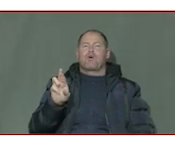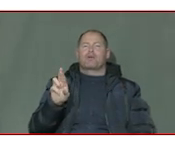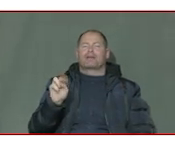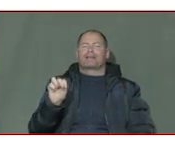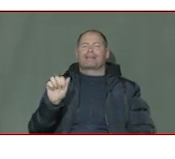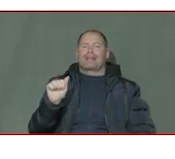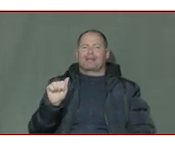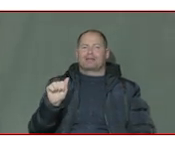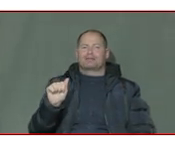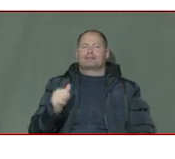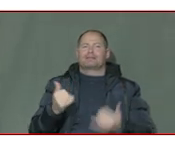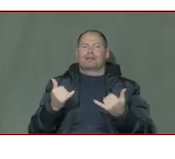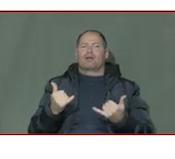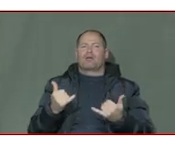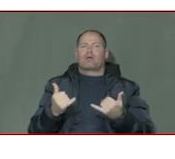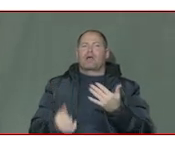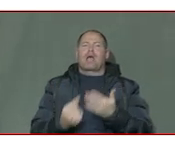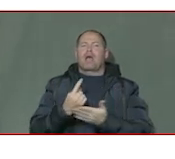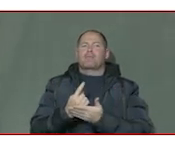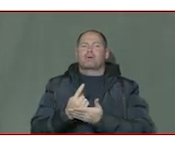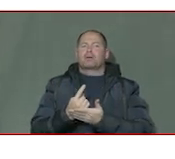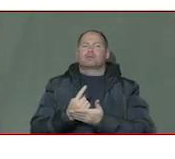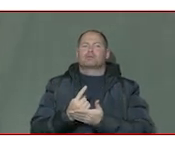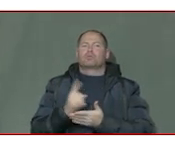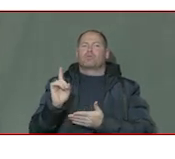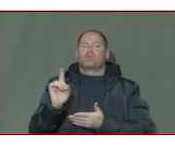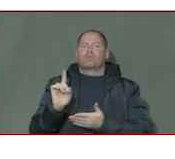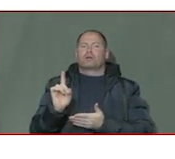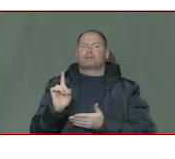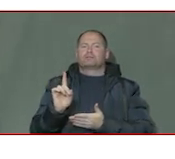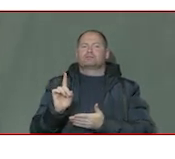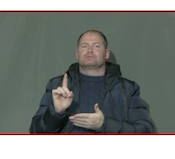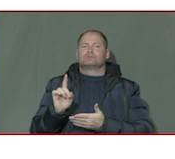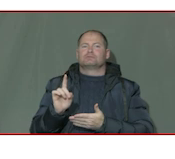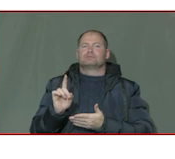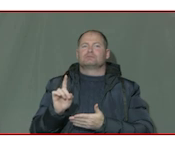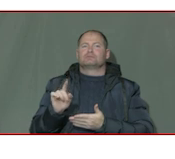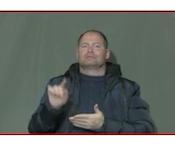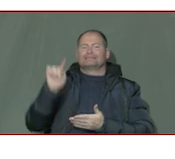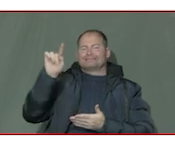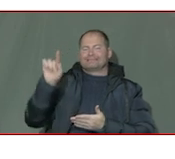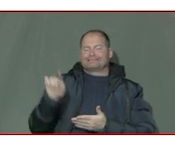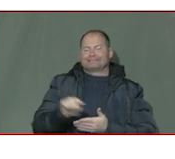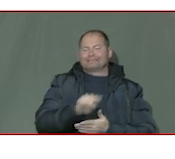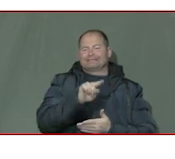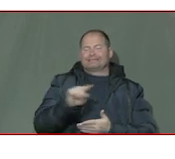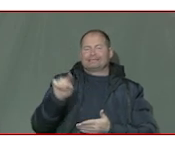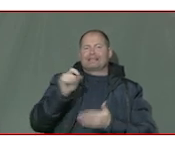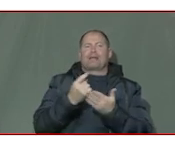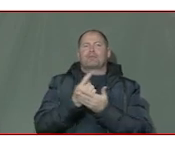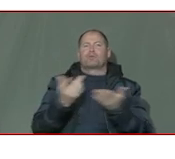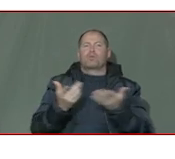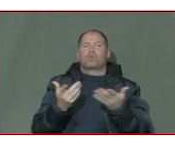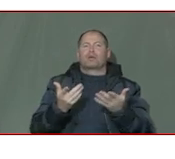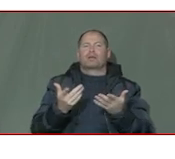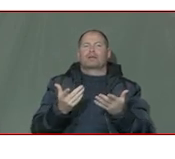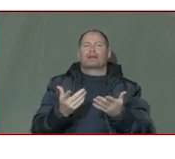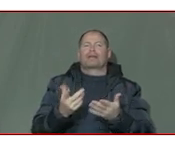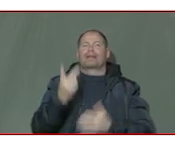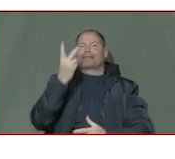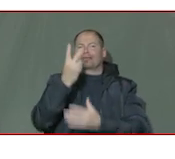process occurs in what? This is the nucleus. Okay? So what is this structure? The double